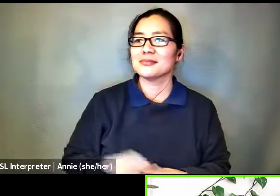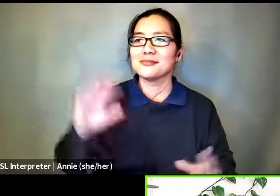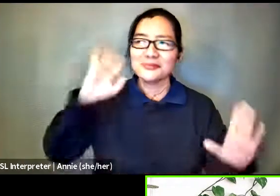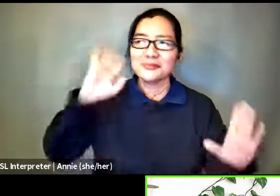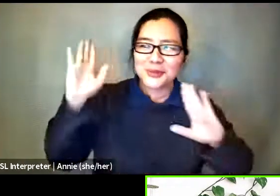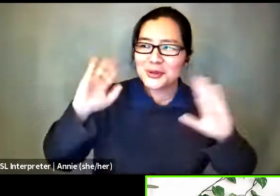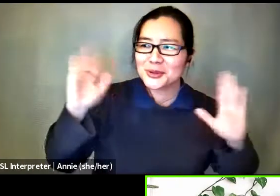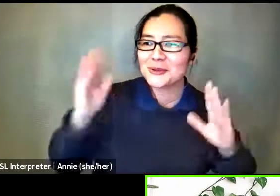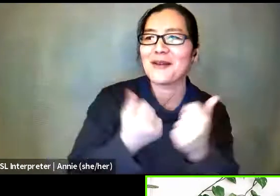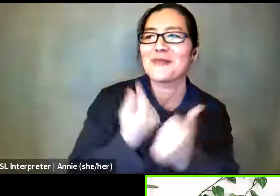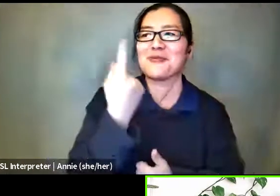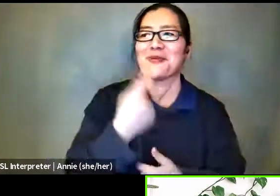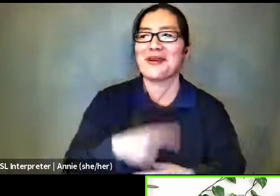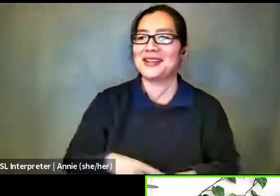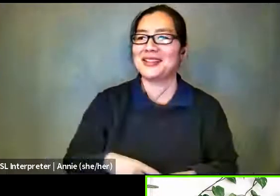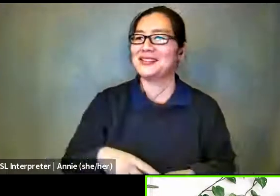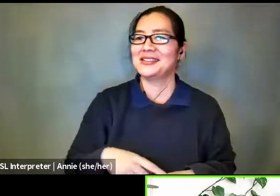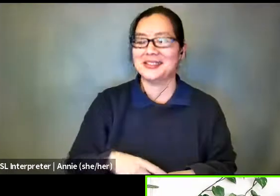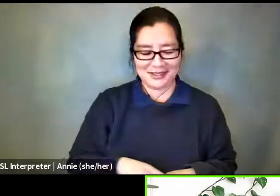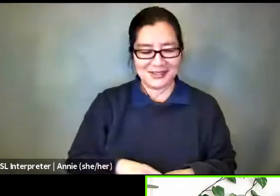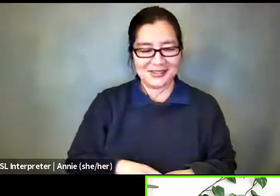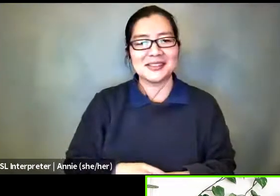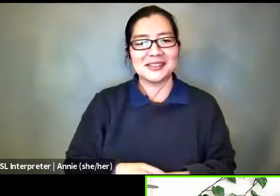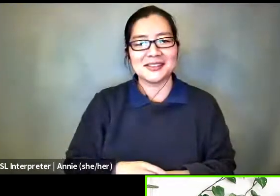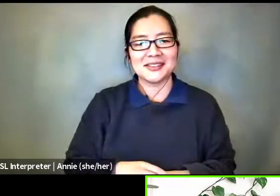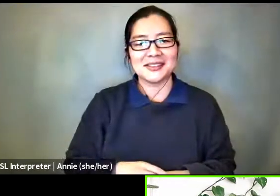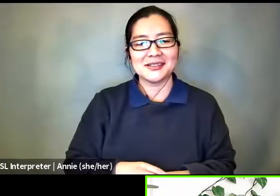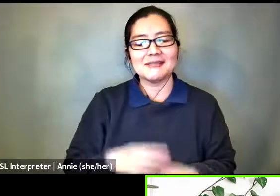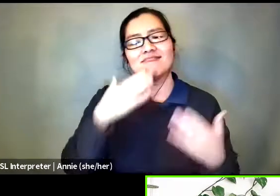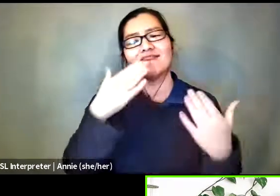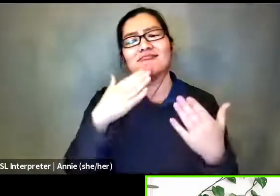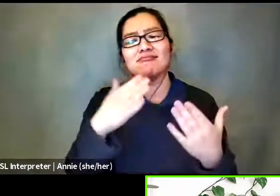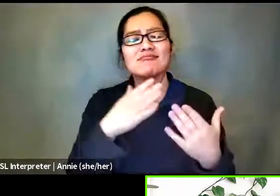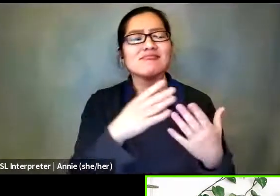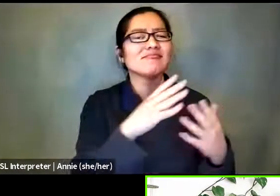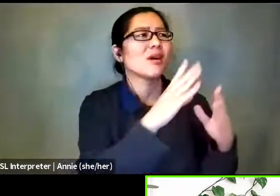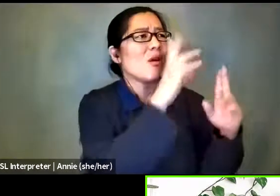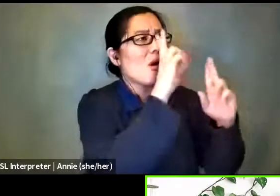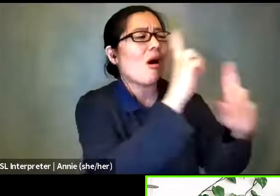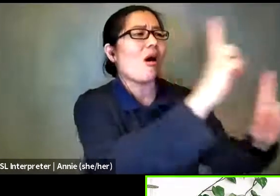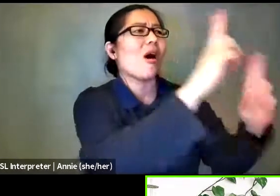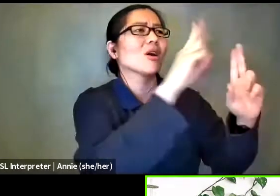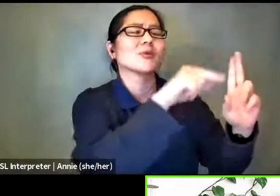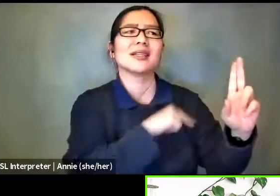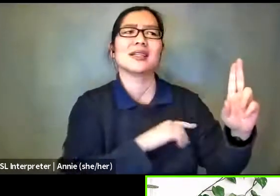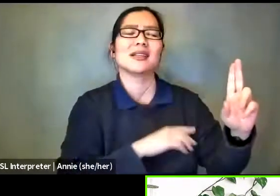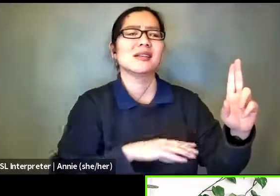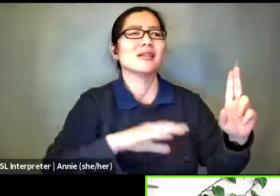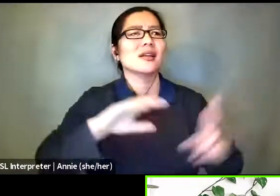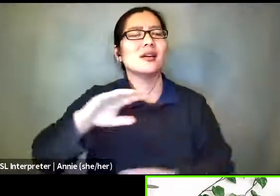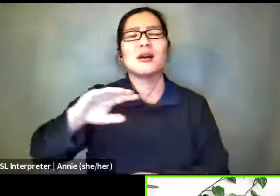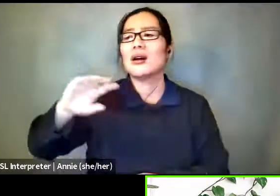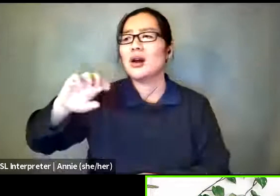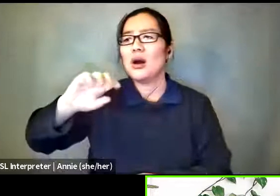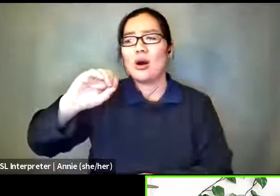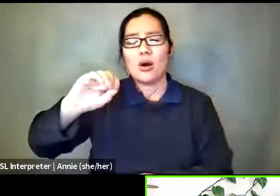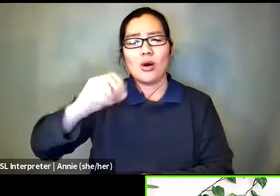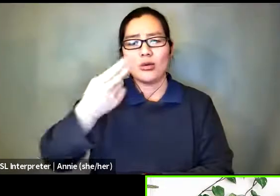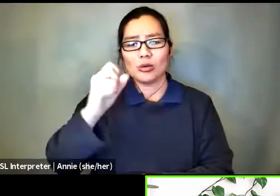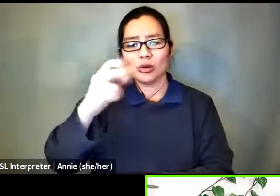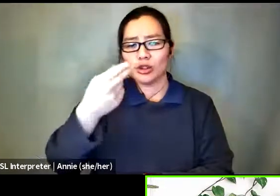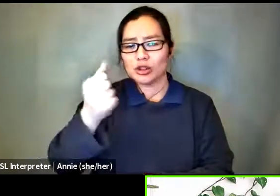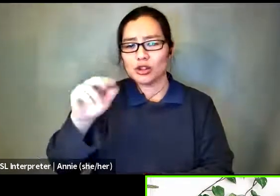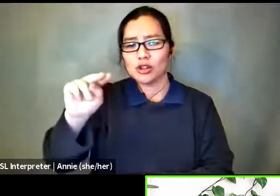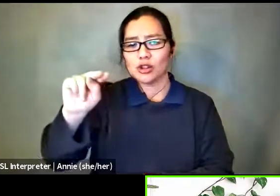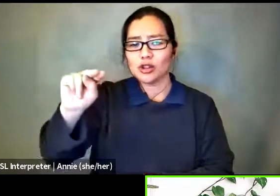all in a good way and start by thanking and honoring the elders and ancestors of the Lishan Ohlone people on whose territories I'm